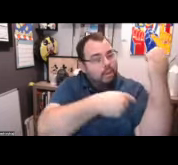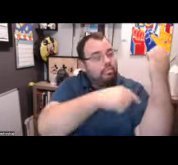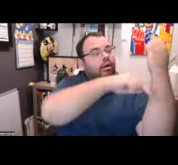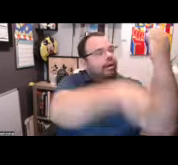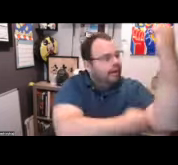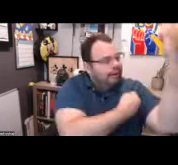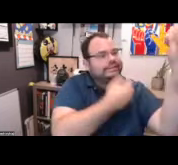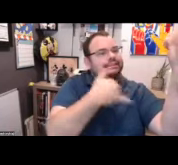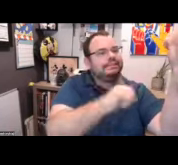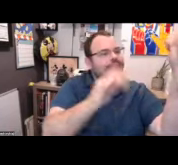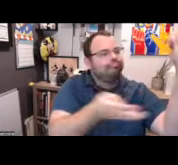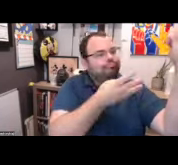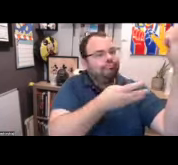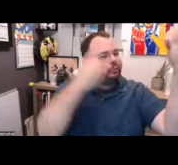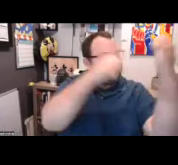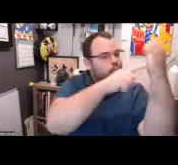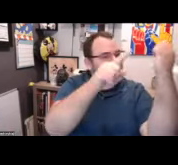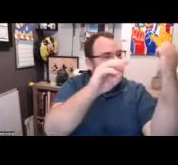electrical impulses,